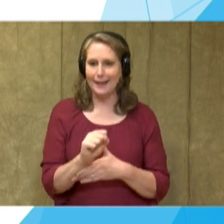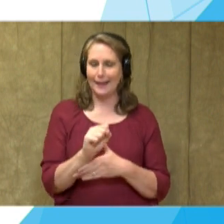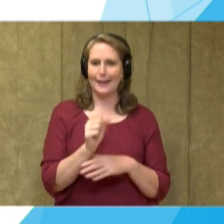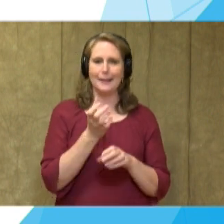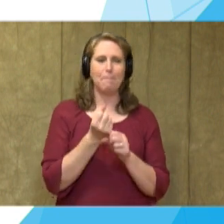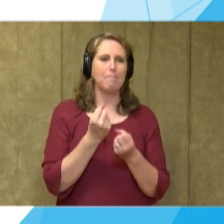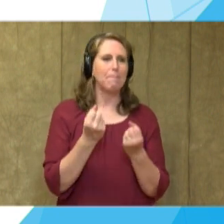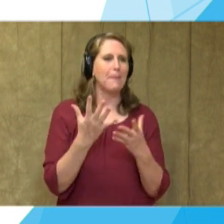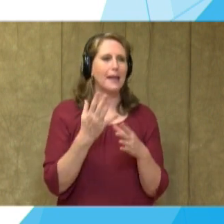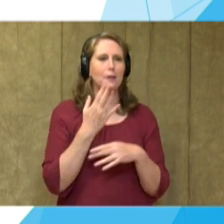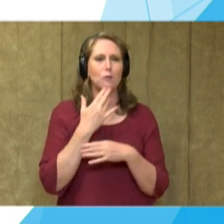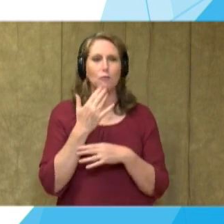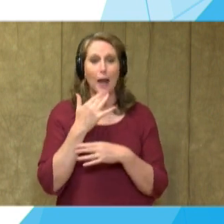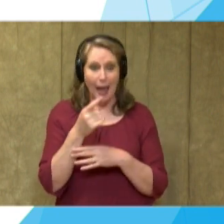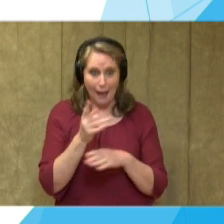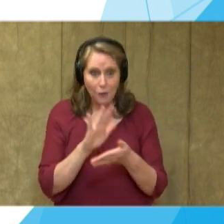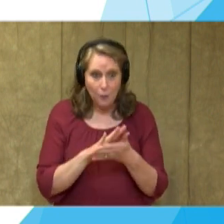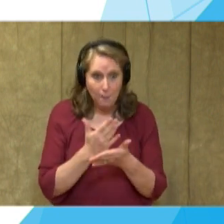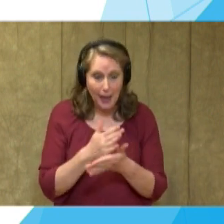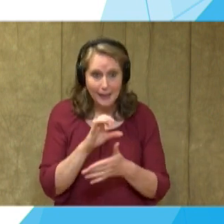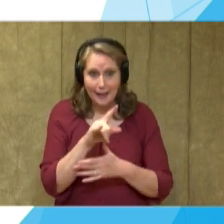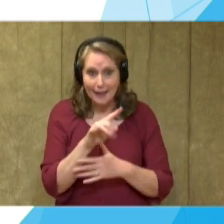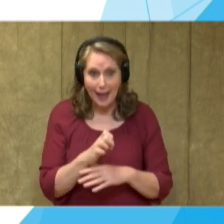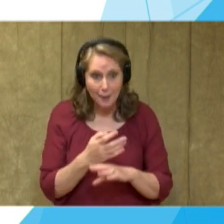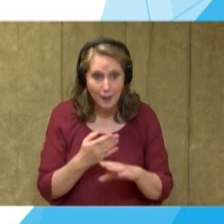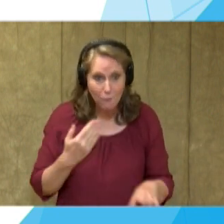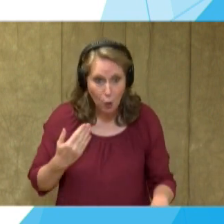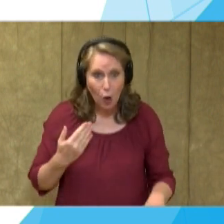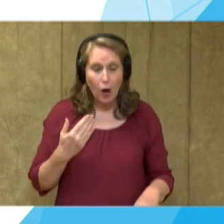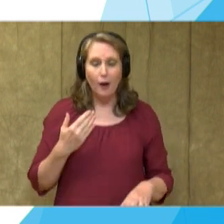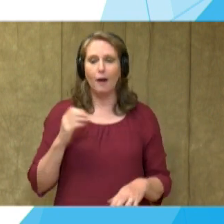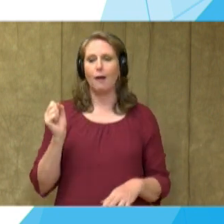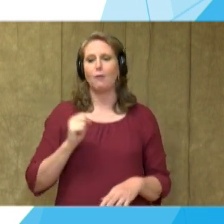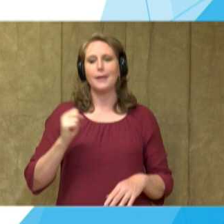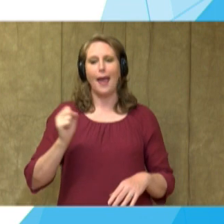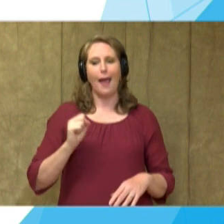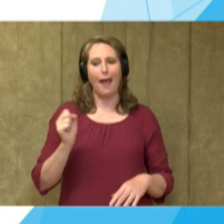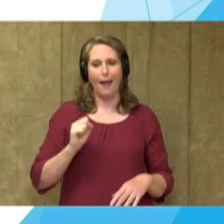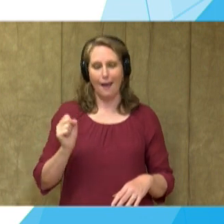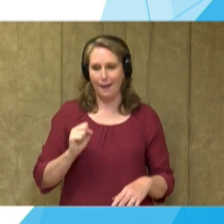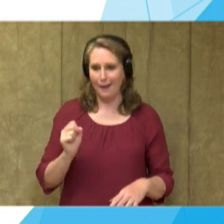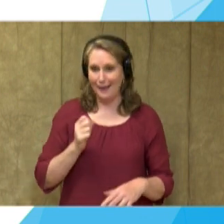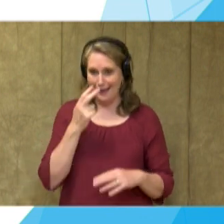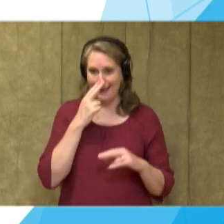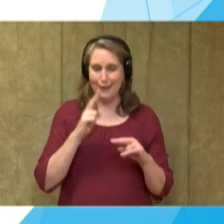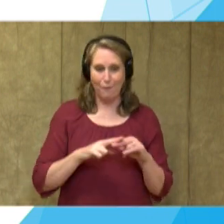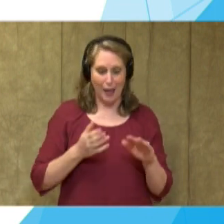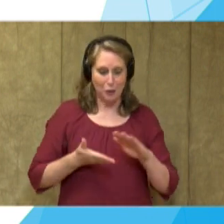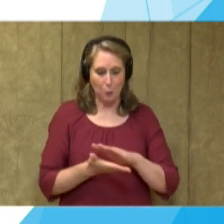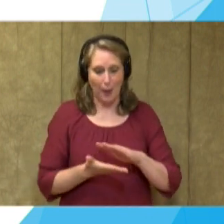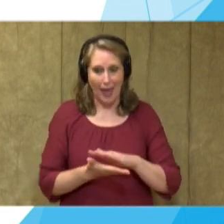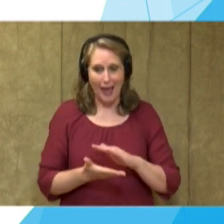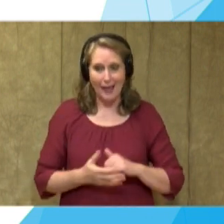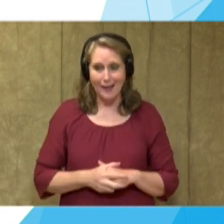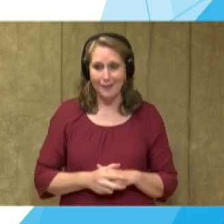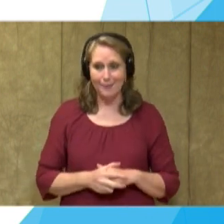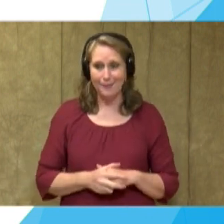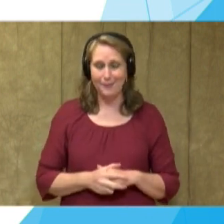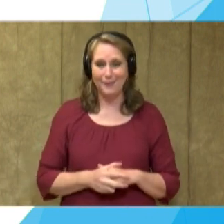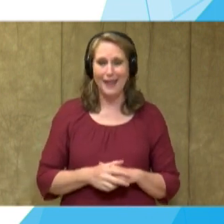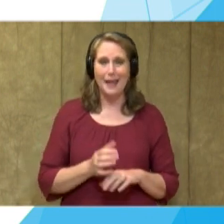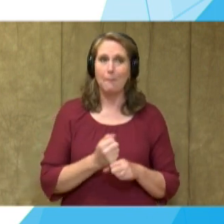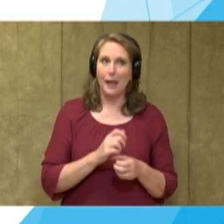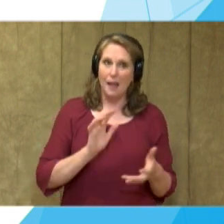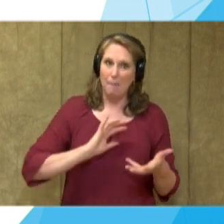pies, and cakes. Have you ever baked a cake? Oh, yeah. It's fun to bake, right? Yeah, it